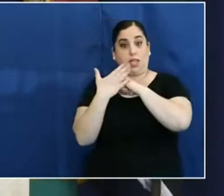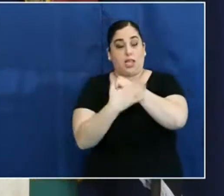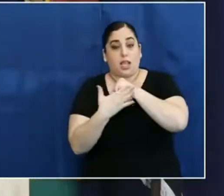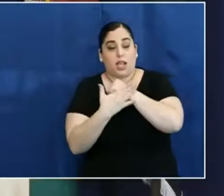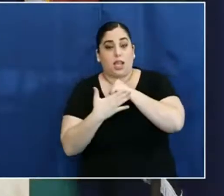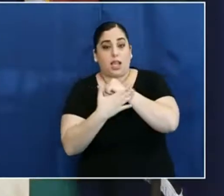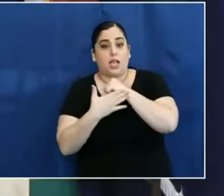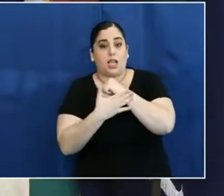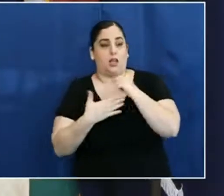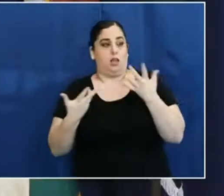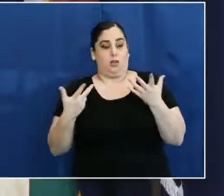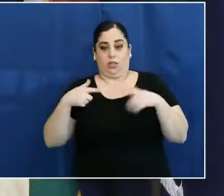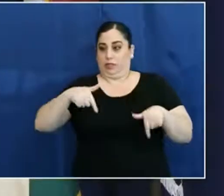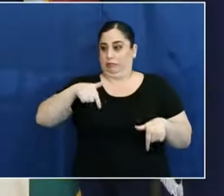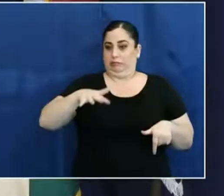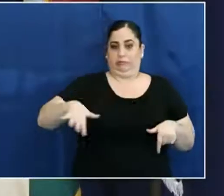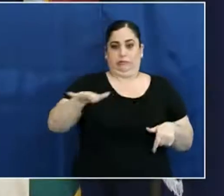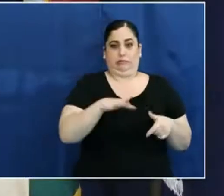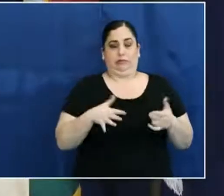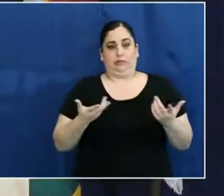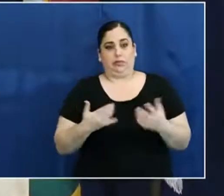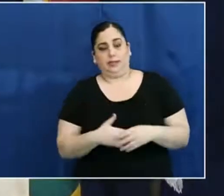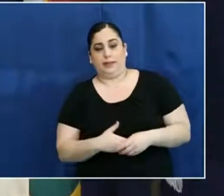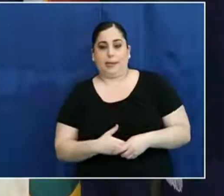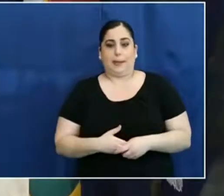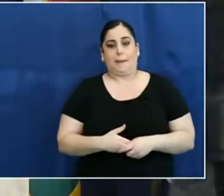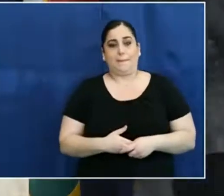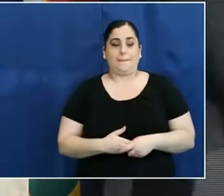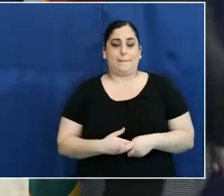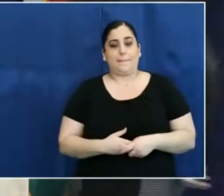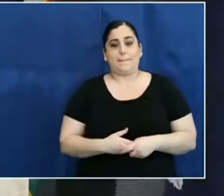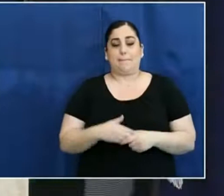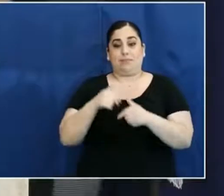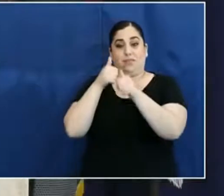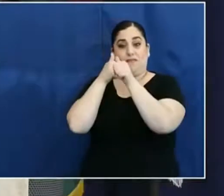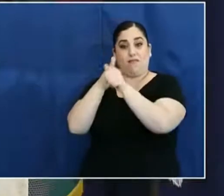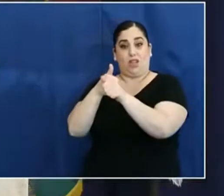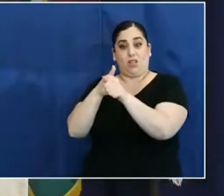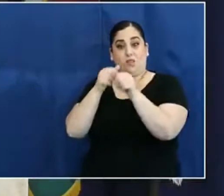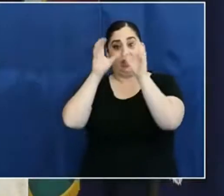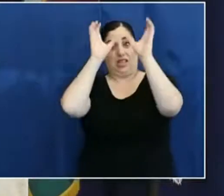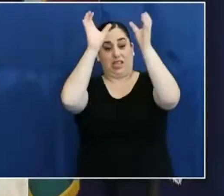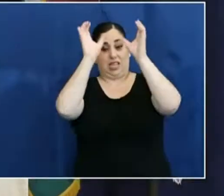are overweight instead of just obese as the original category stated.